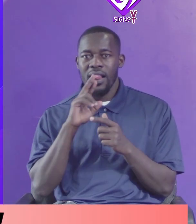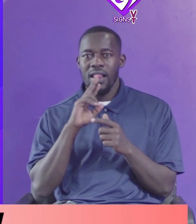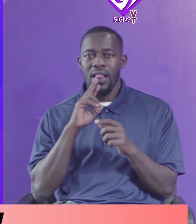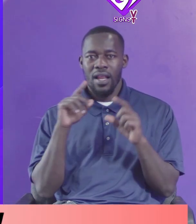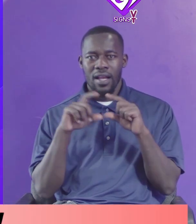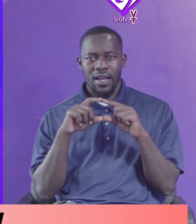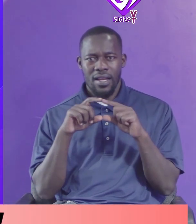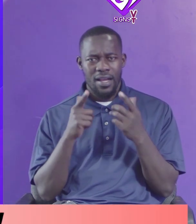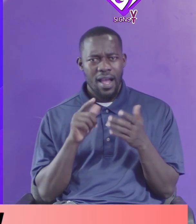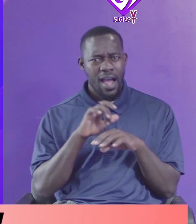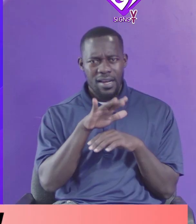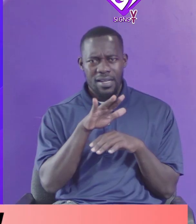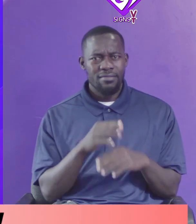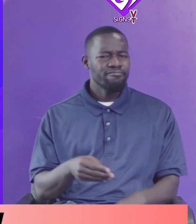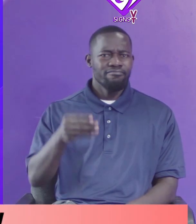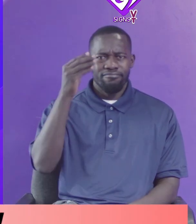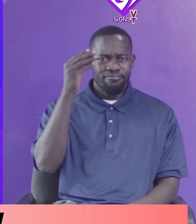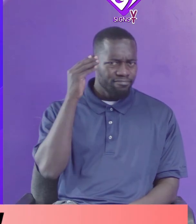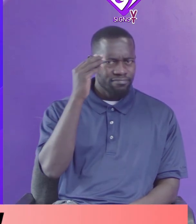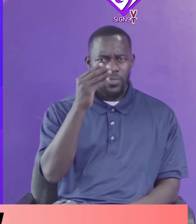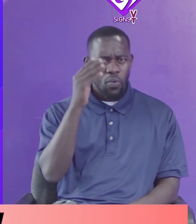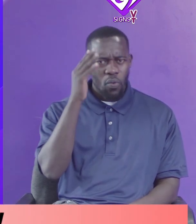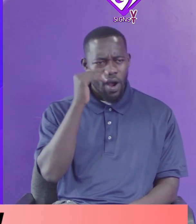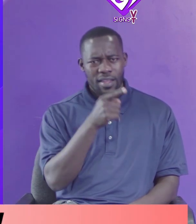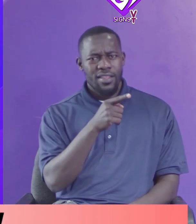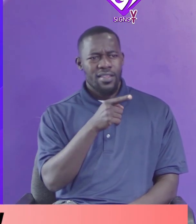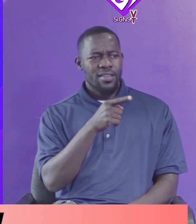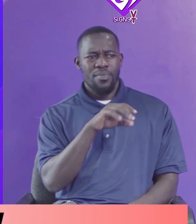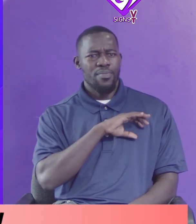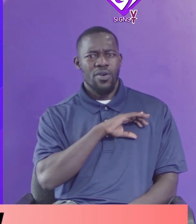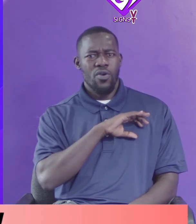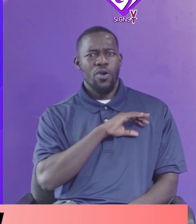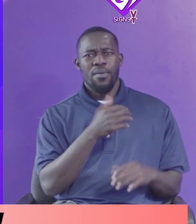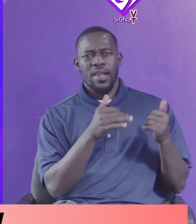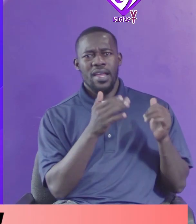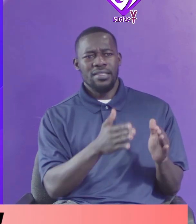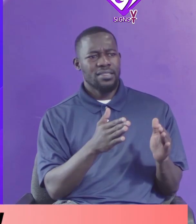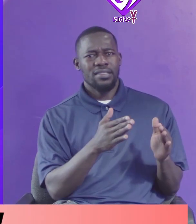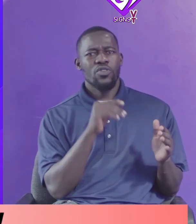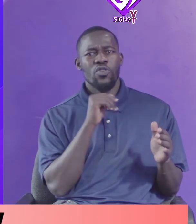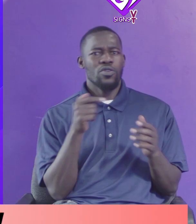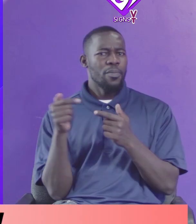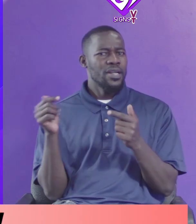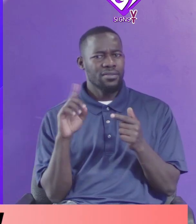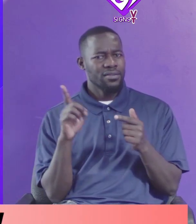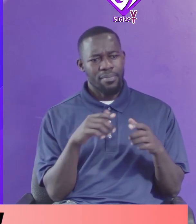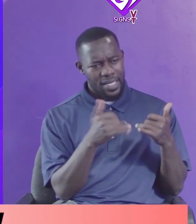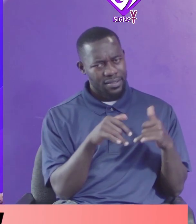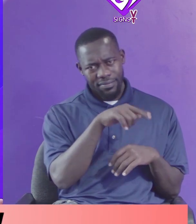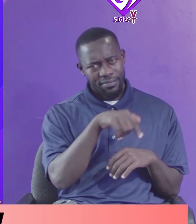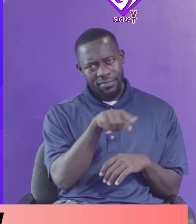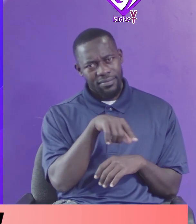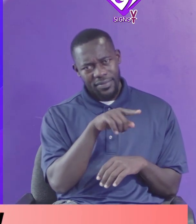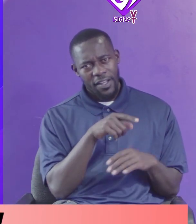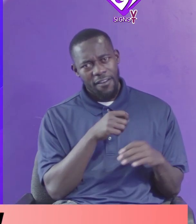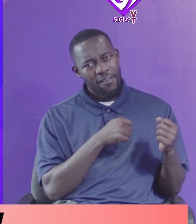13th minute. I remember. Against your own players fighting, right? Meaning there's no harmony in that squad, Yes. or